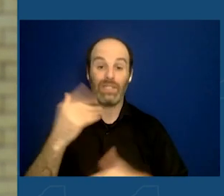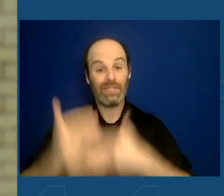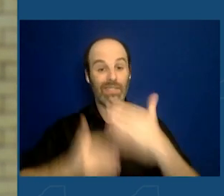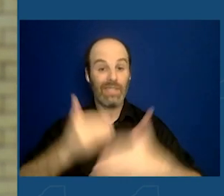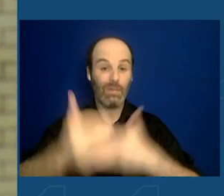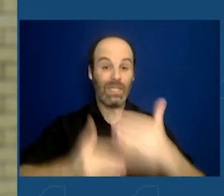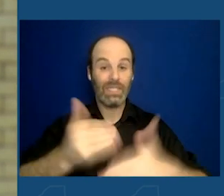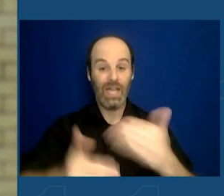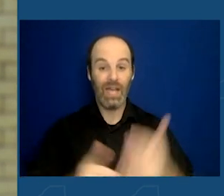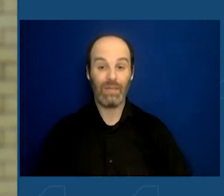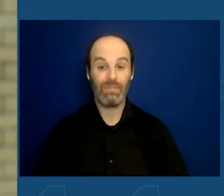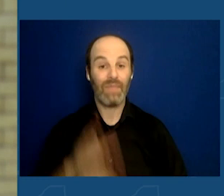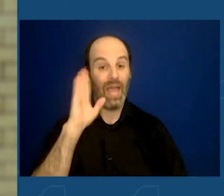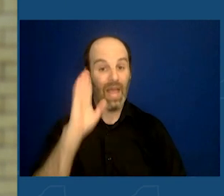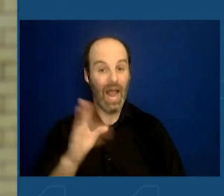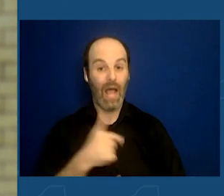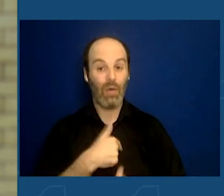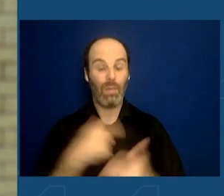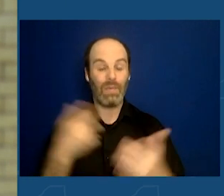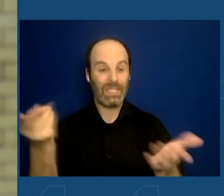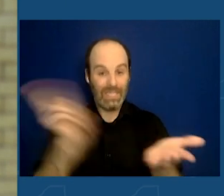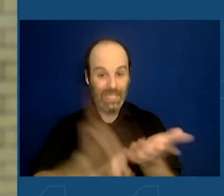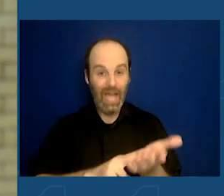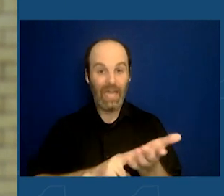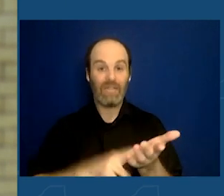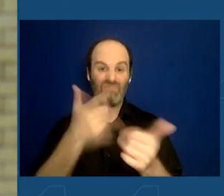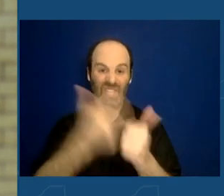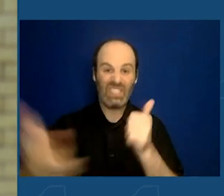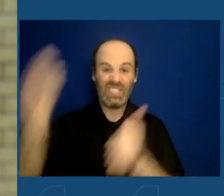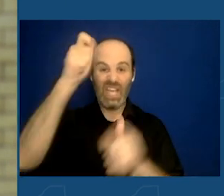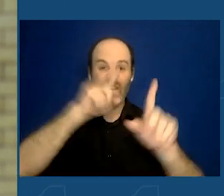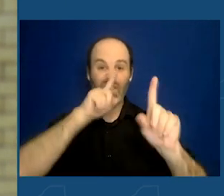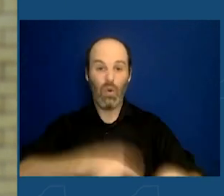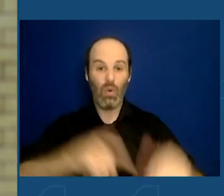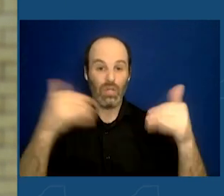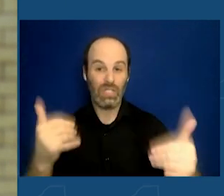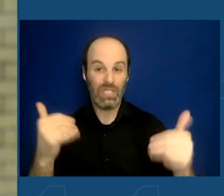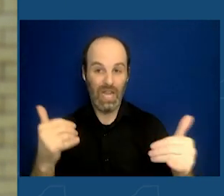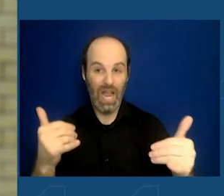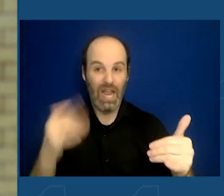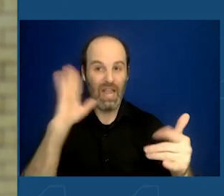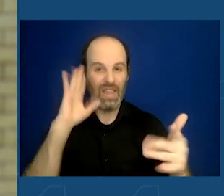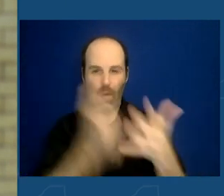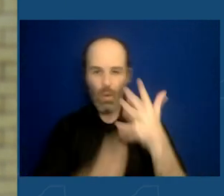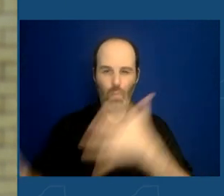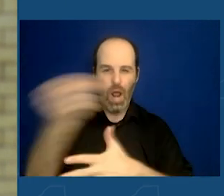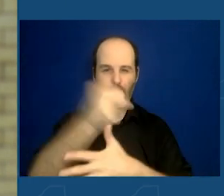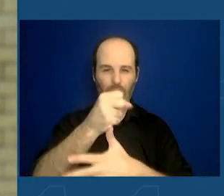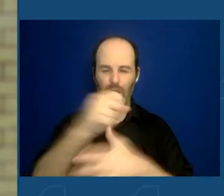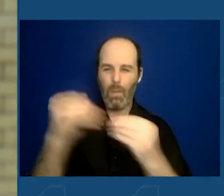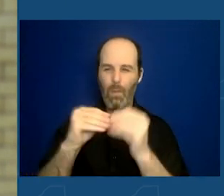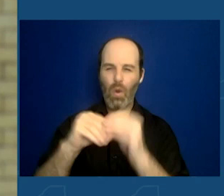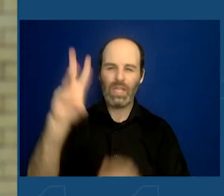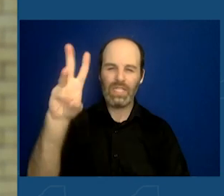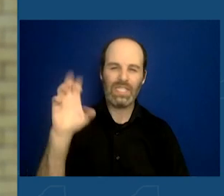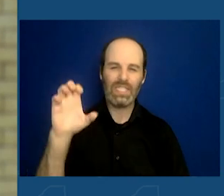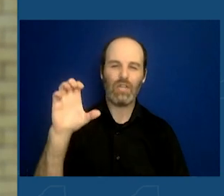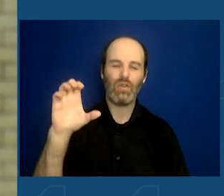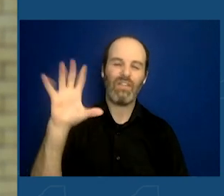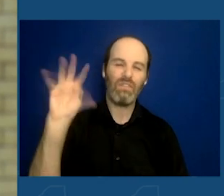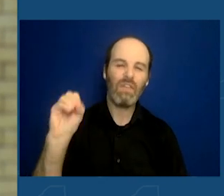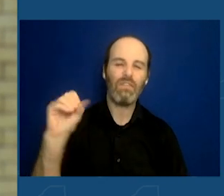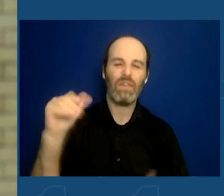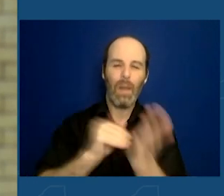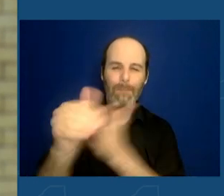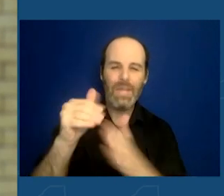and I'll be signing an executive order that'll now prioritize over $650 million in